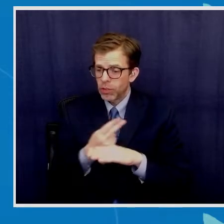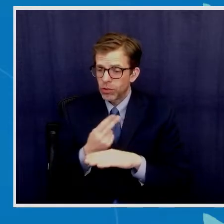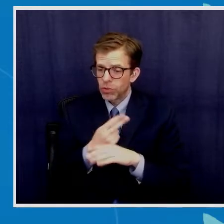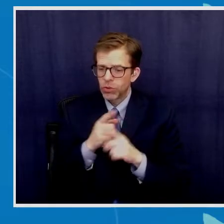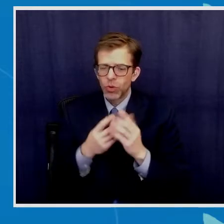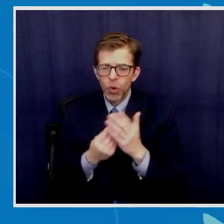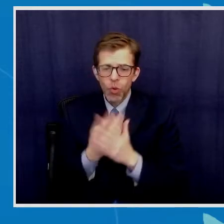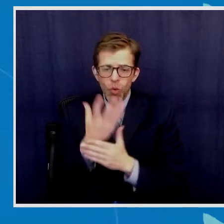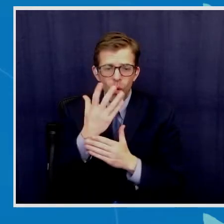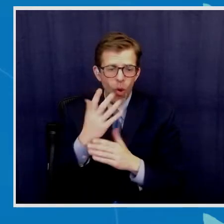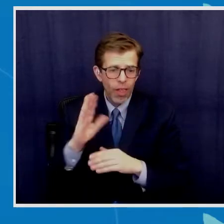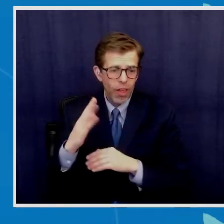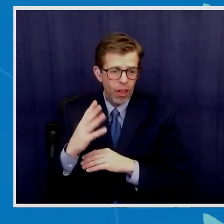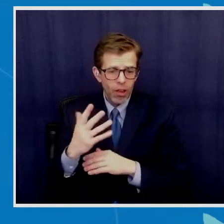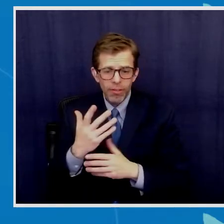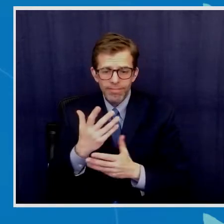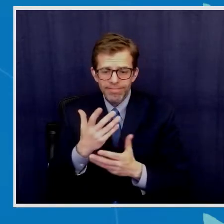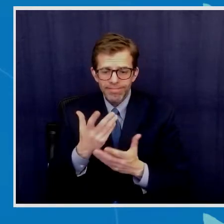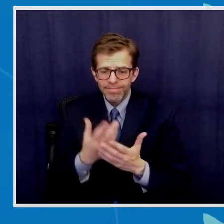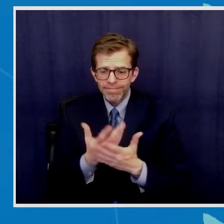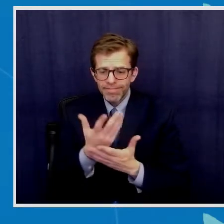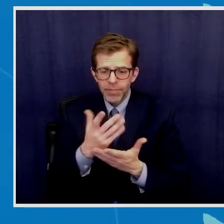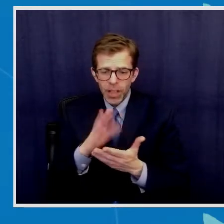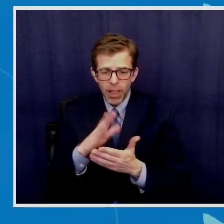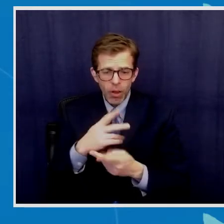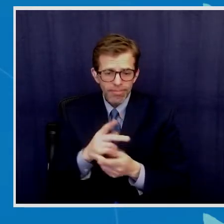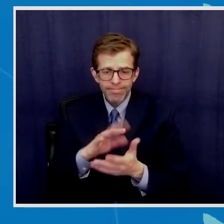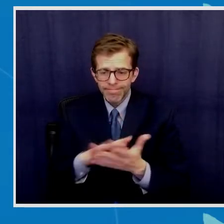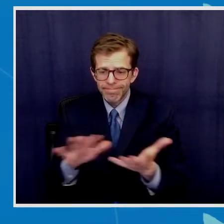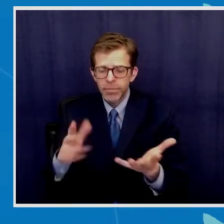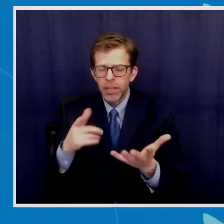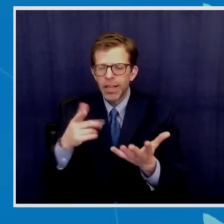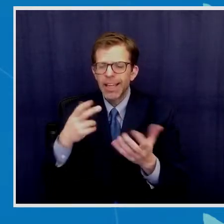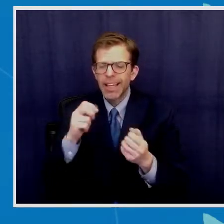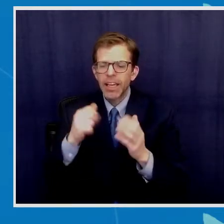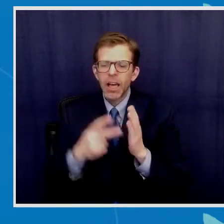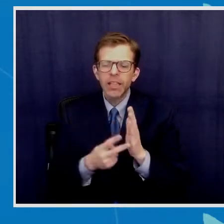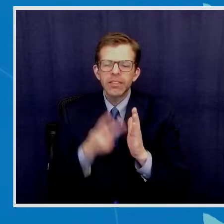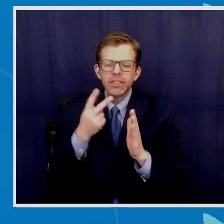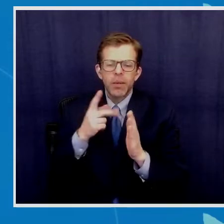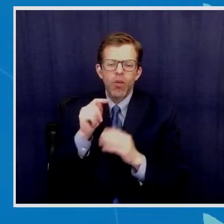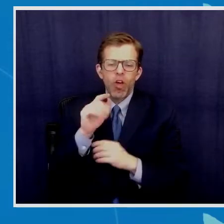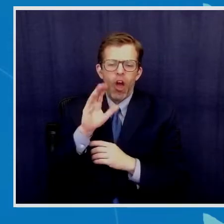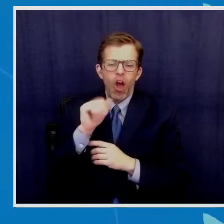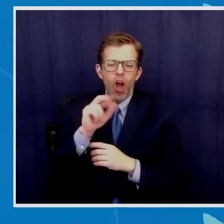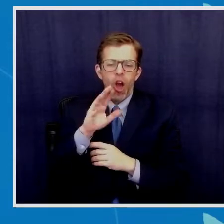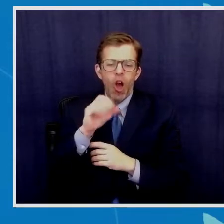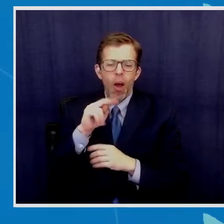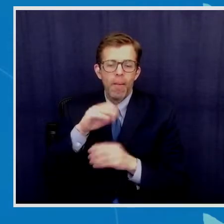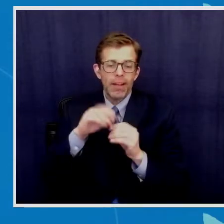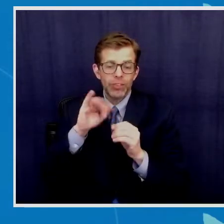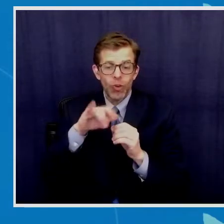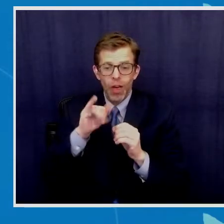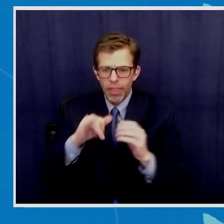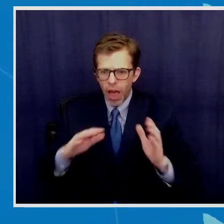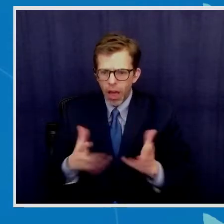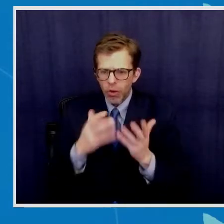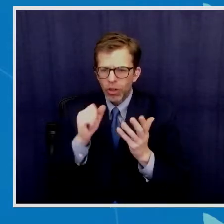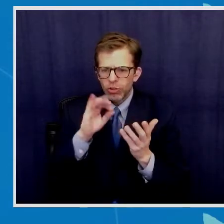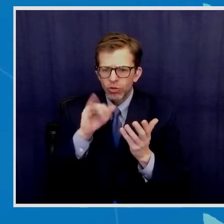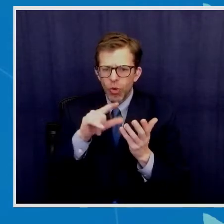crops, he is able to double the amount of carbon in the soil, which not only regenerates the soil, which is something that